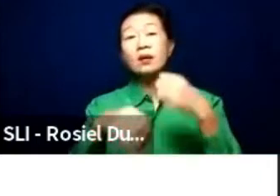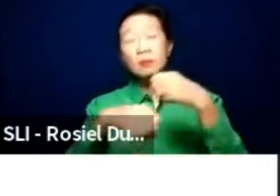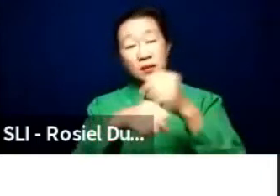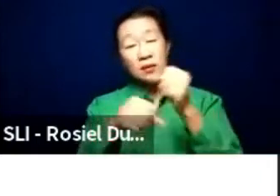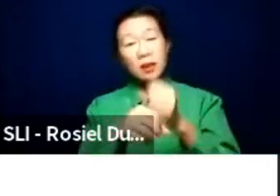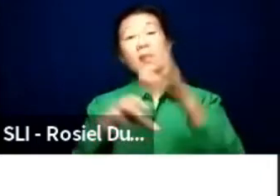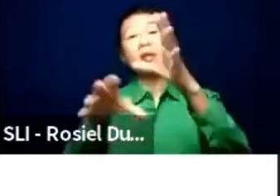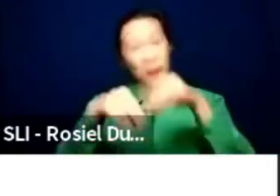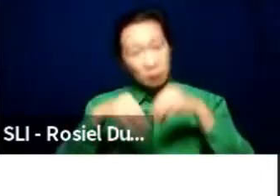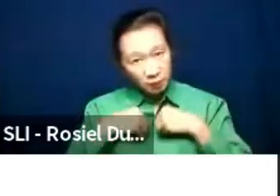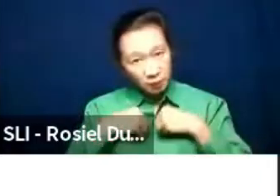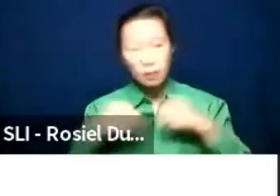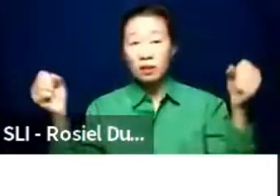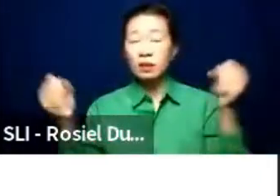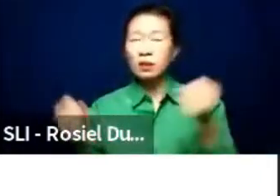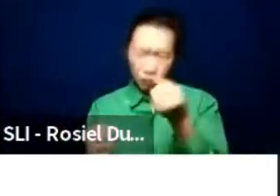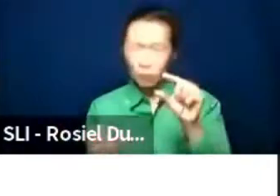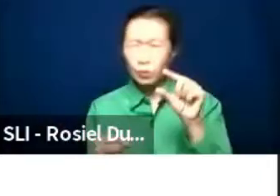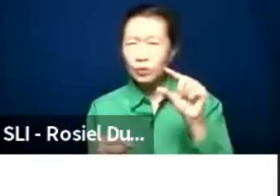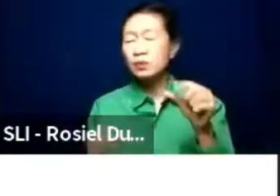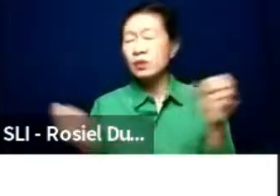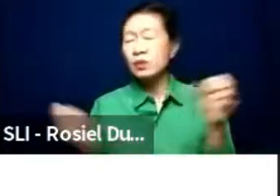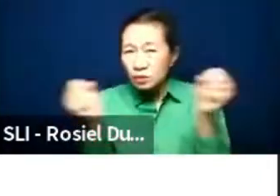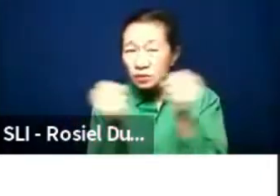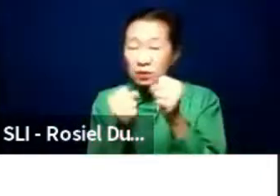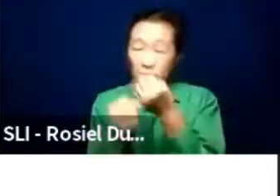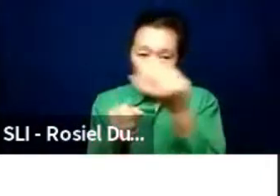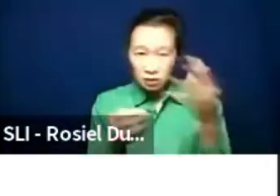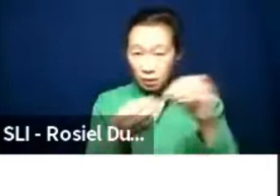hire a small number of individuals with disabilities,